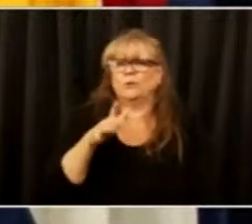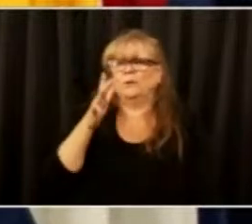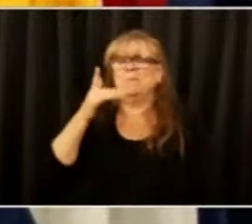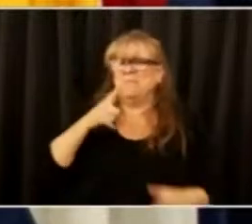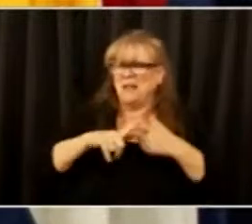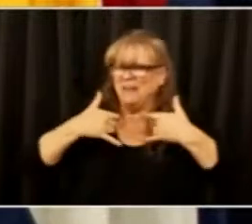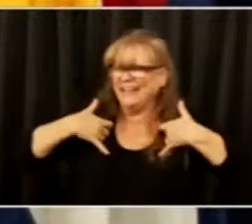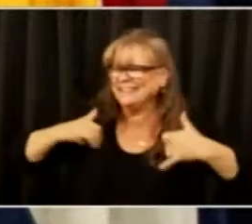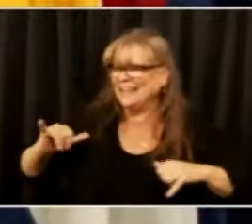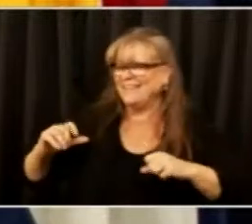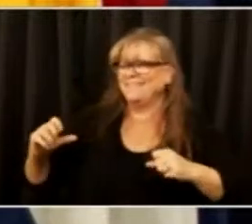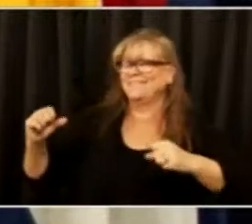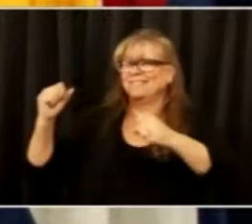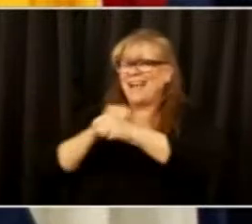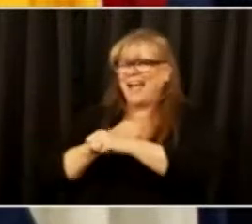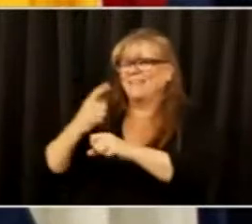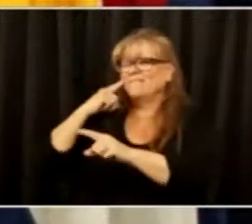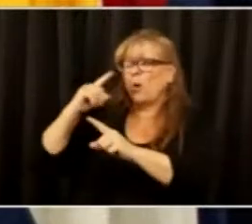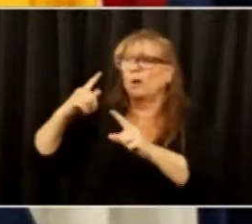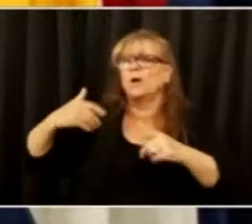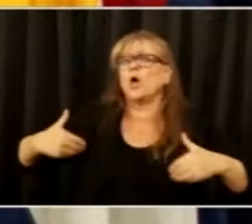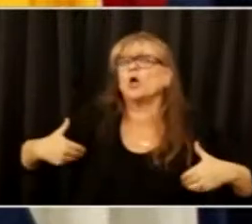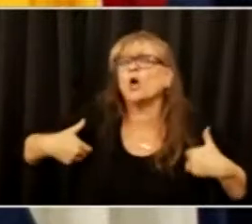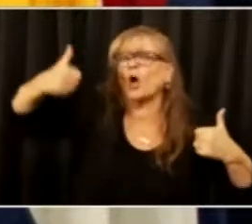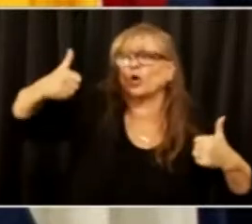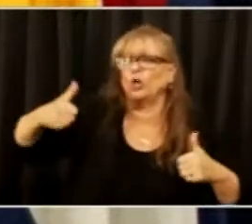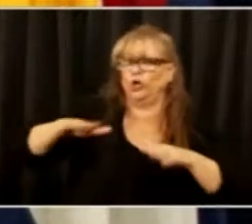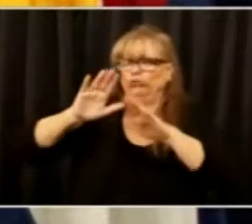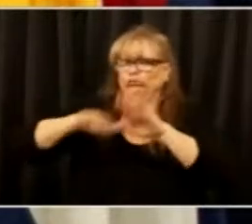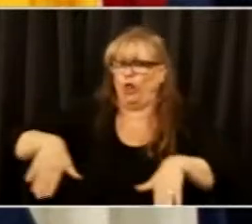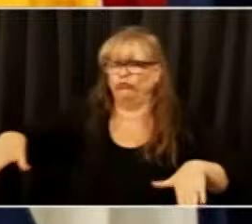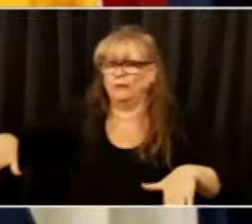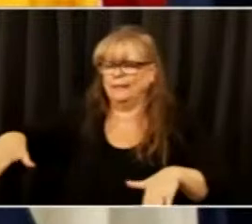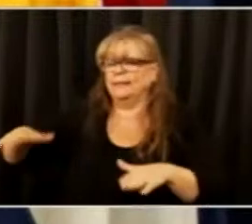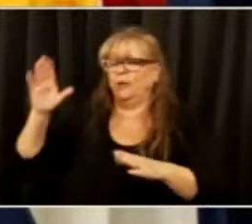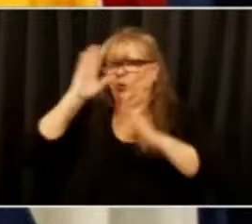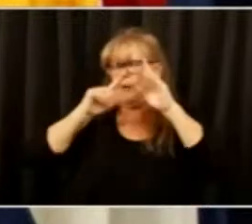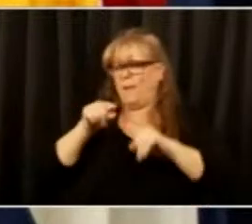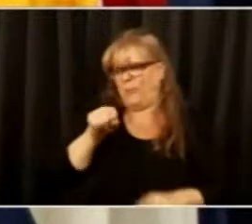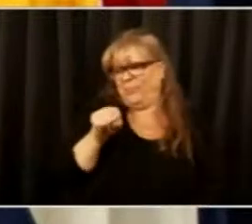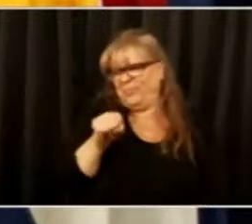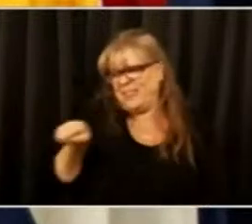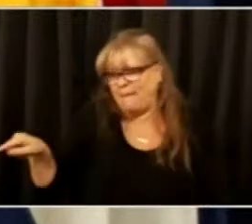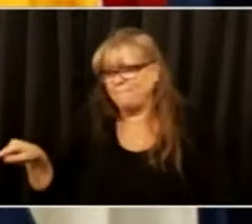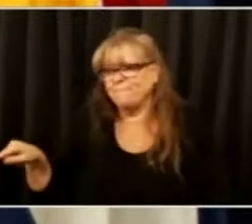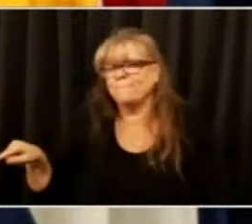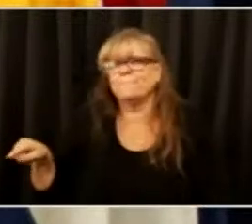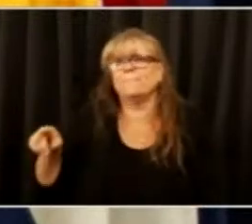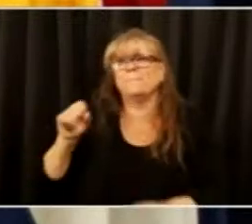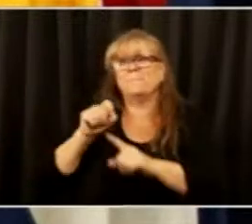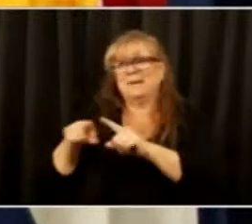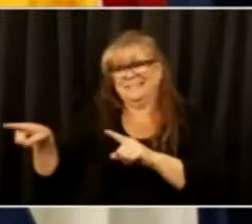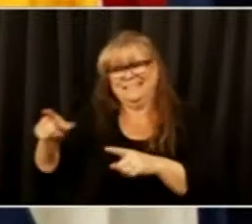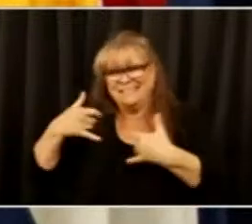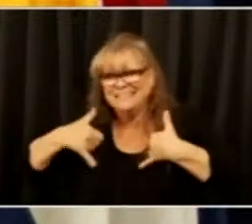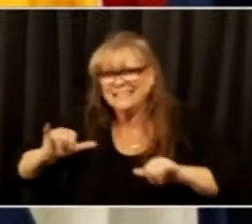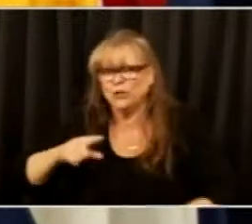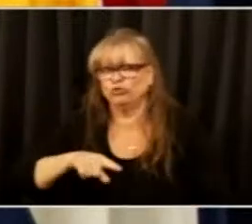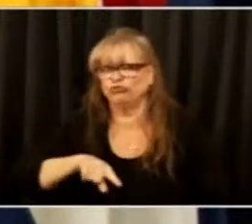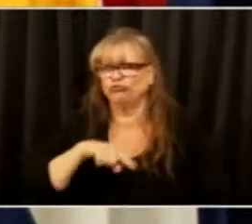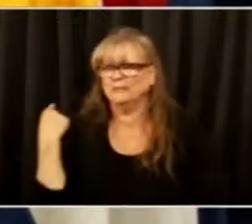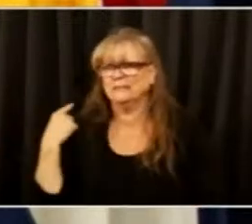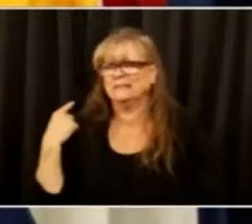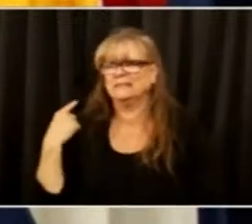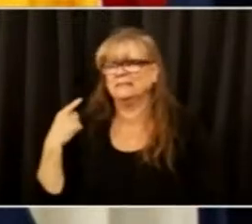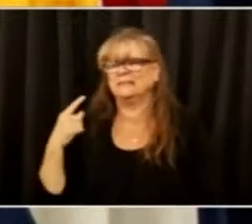and the pandemic is still all too real for the many Coloradans who are not yet fully protected by the life-saving vaccine. We're making